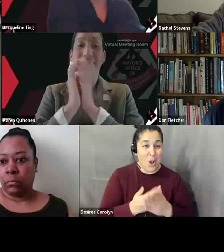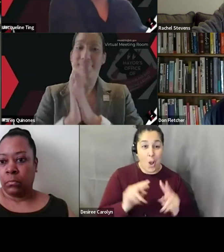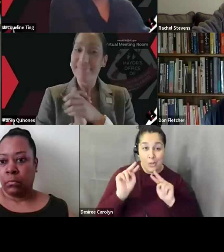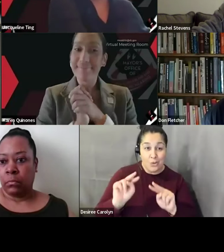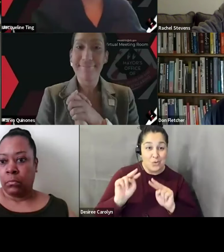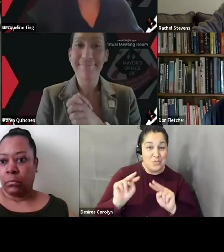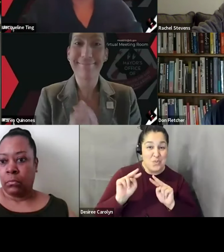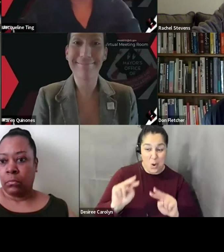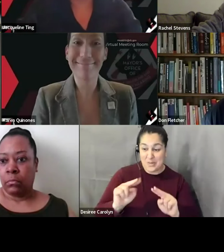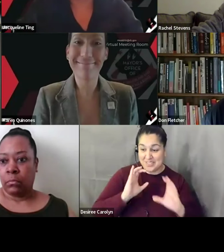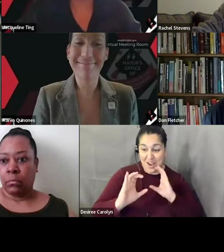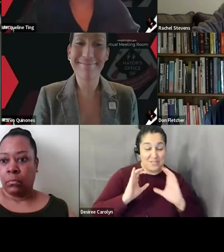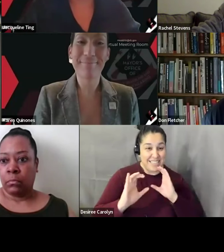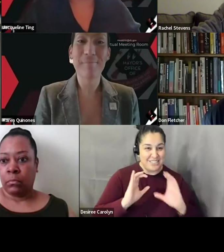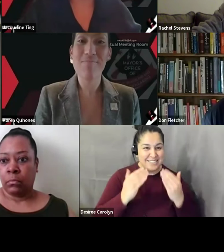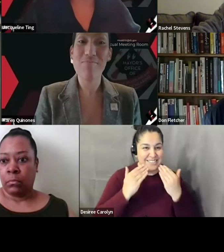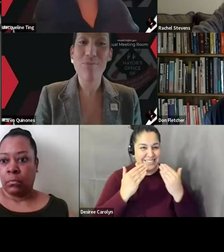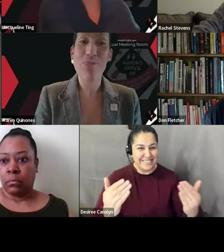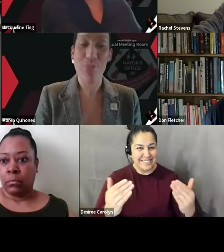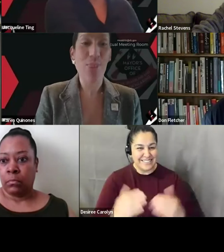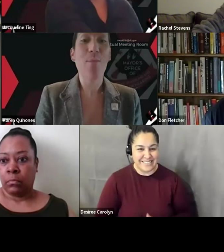to this conversation. Thank you.